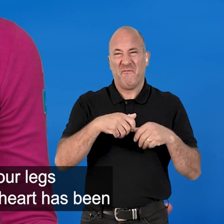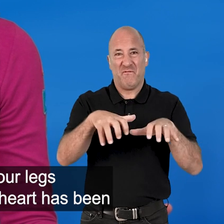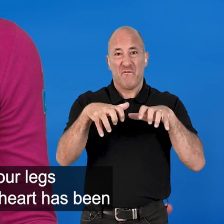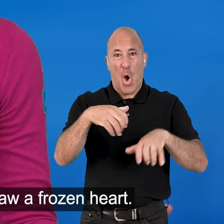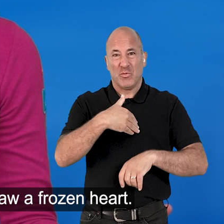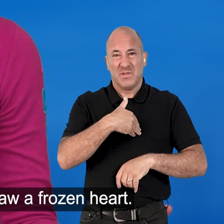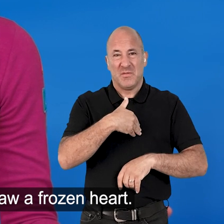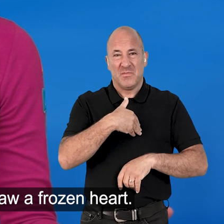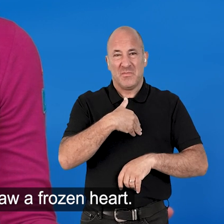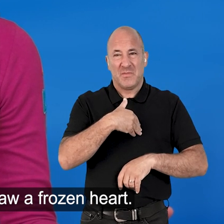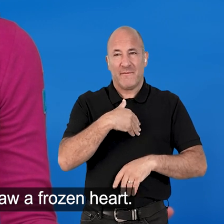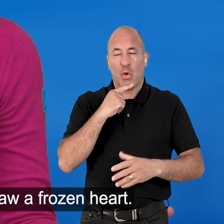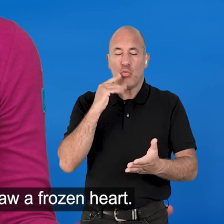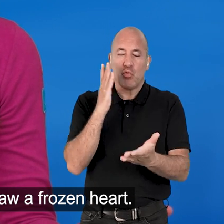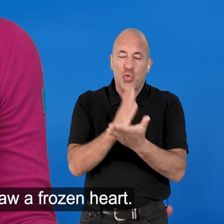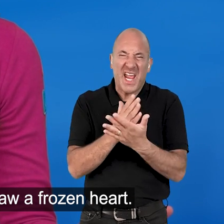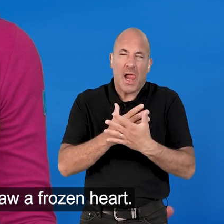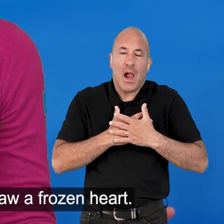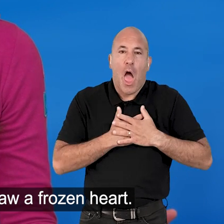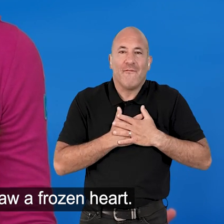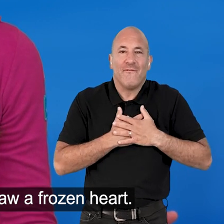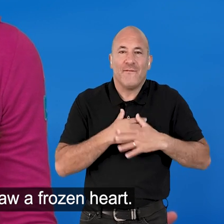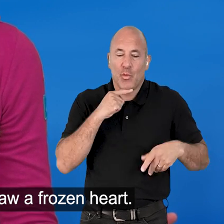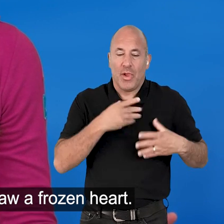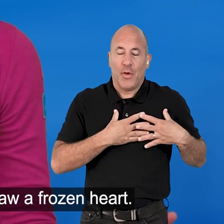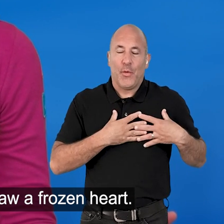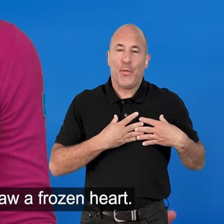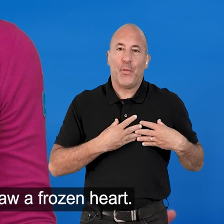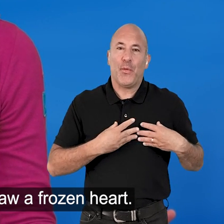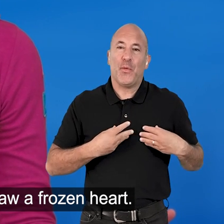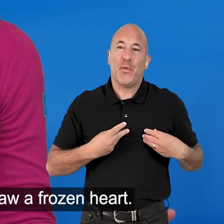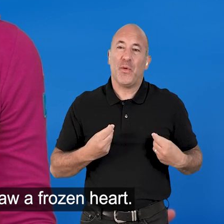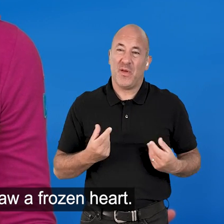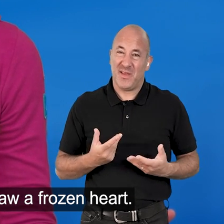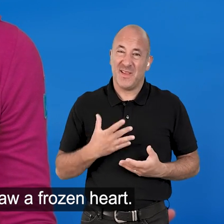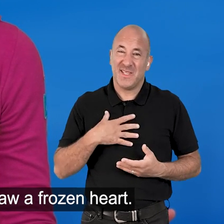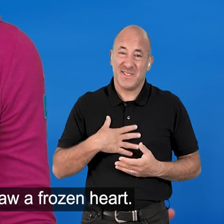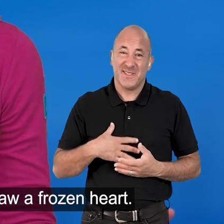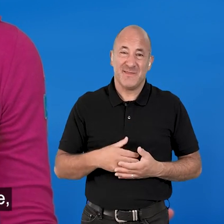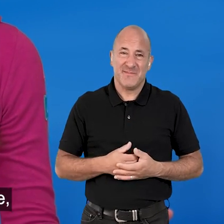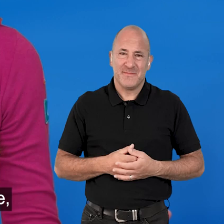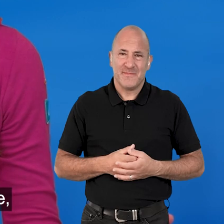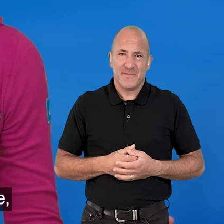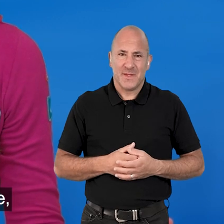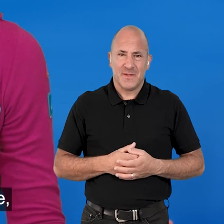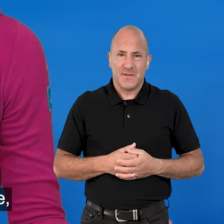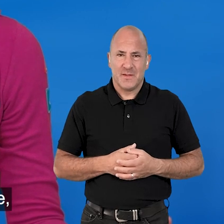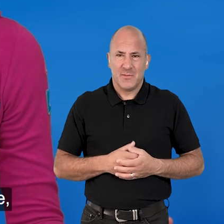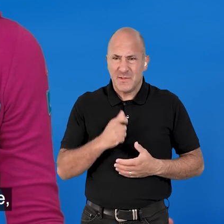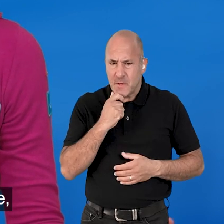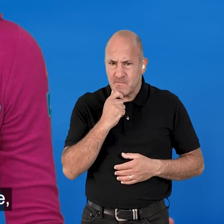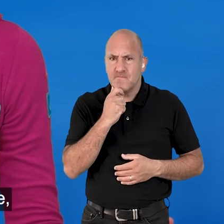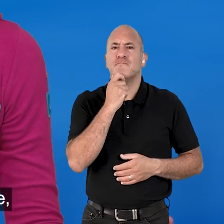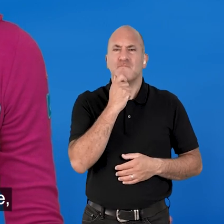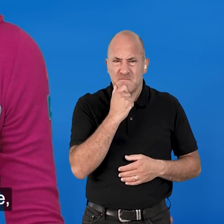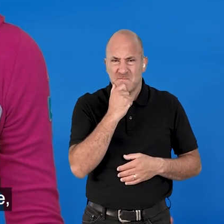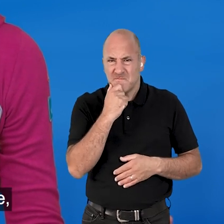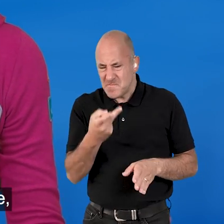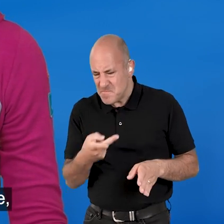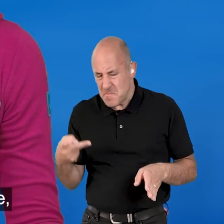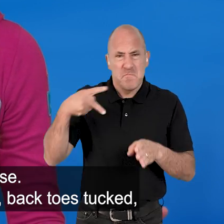been frozen, and only an act of true love can thaw a frozen heart. Kristoff wastes